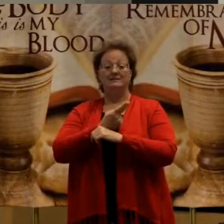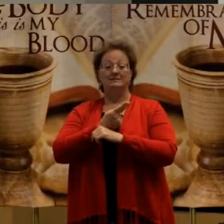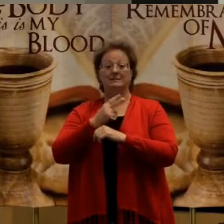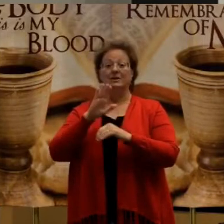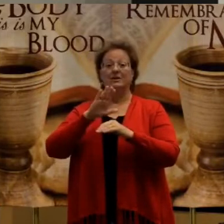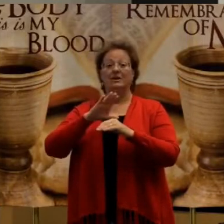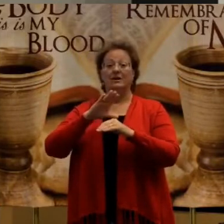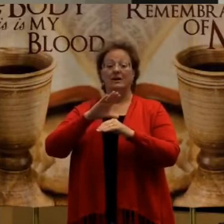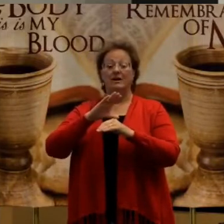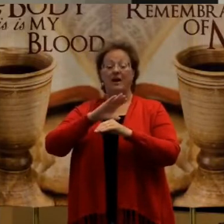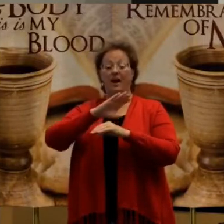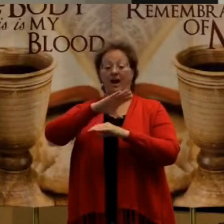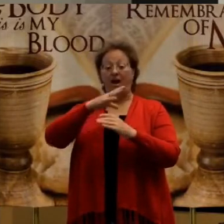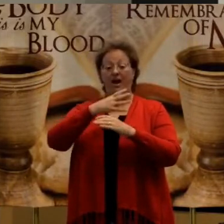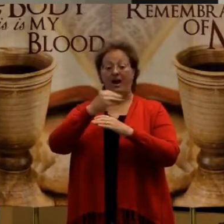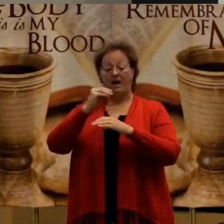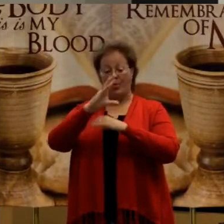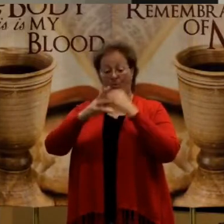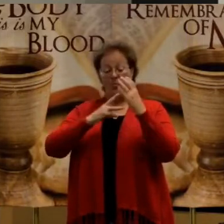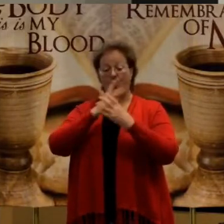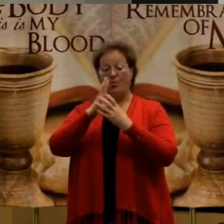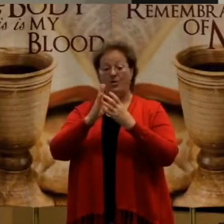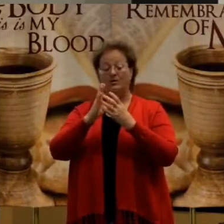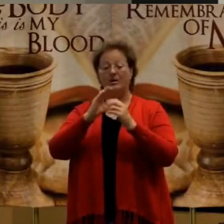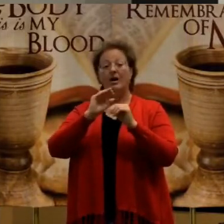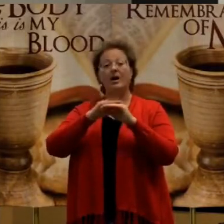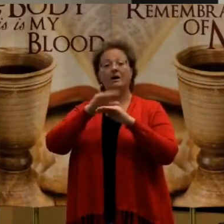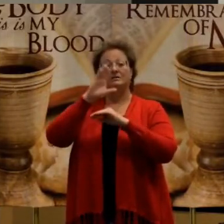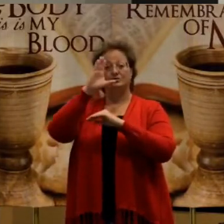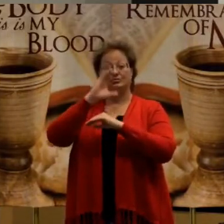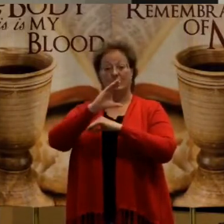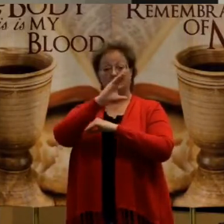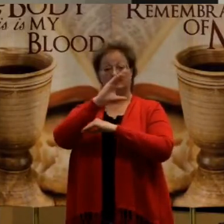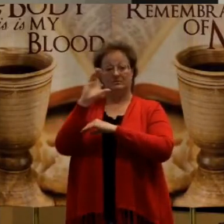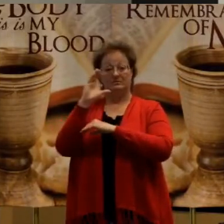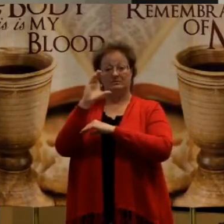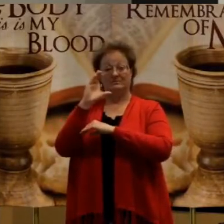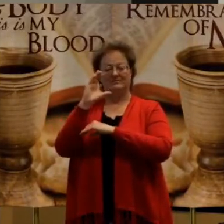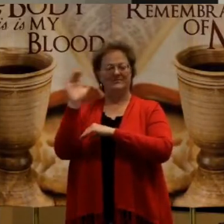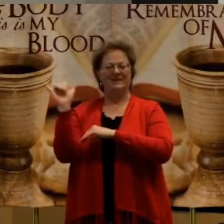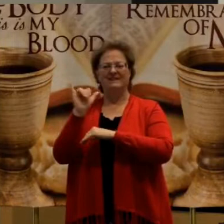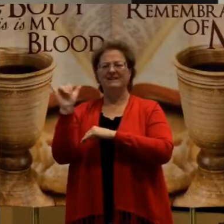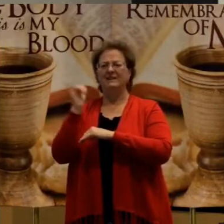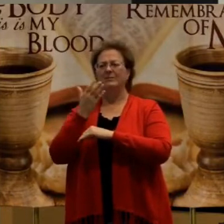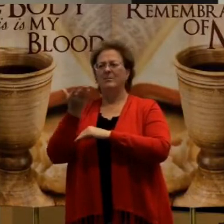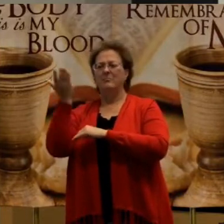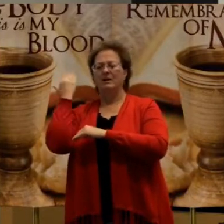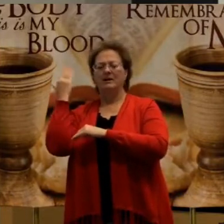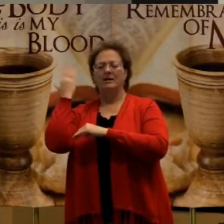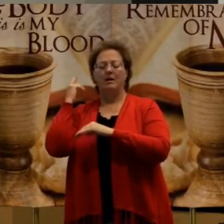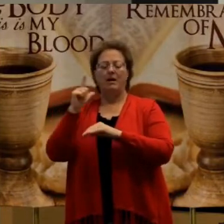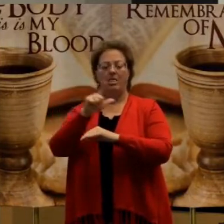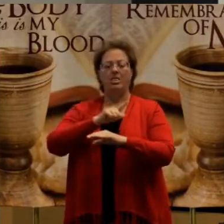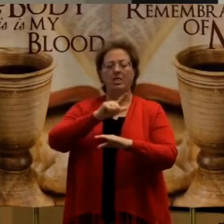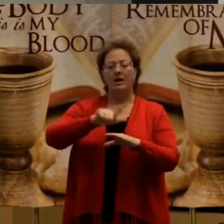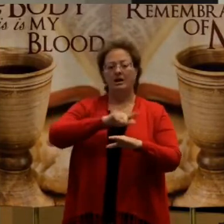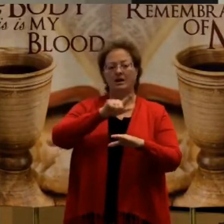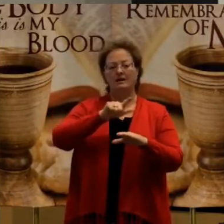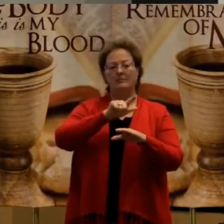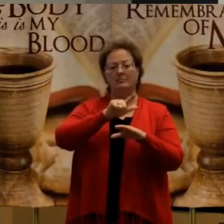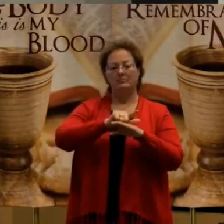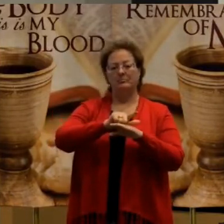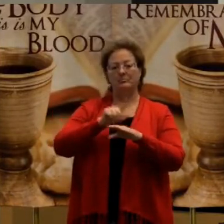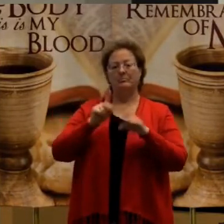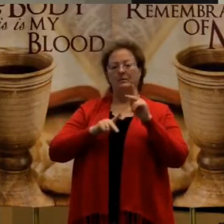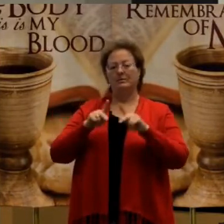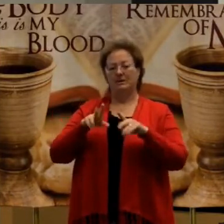the cross. Just like the Liberian villagers who got our vehicle out of the mud were willing to have mud